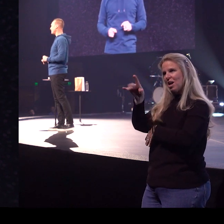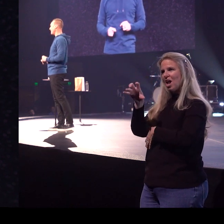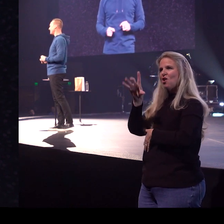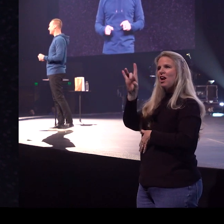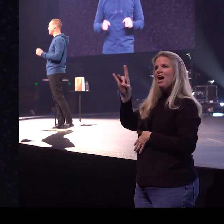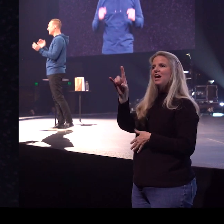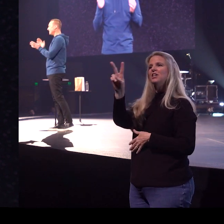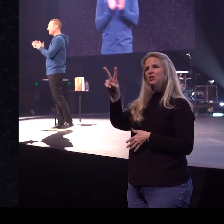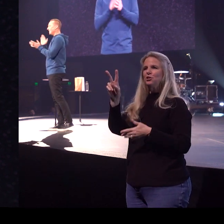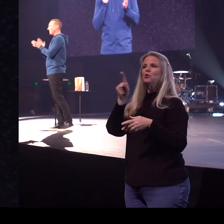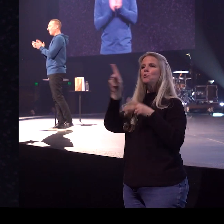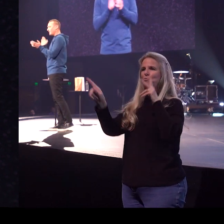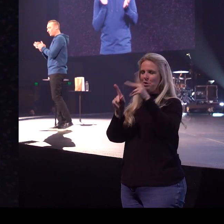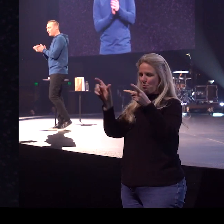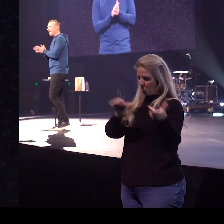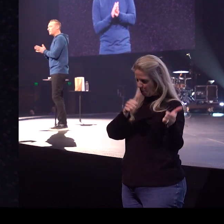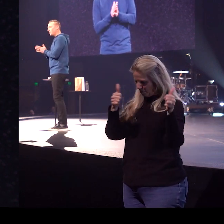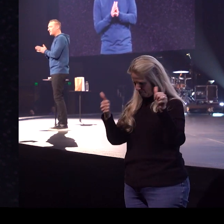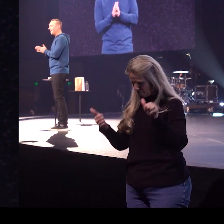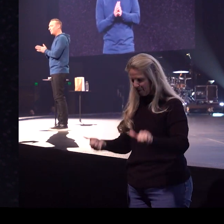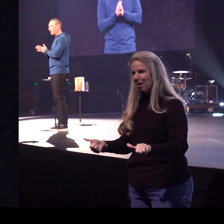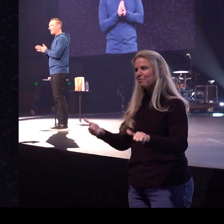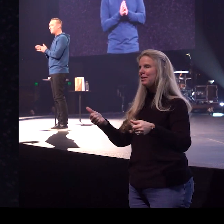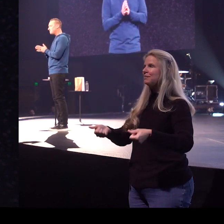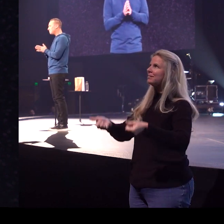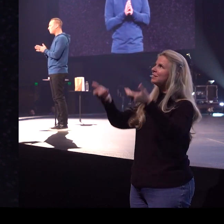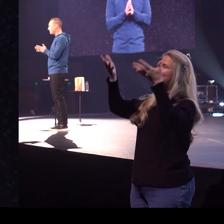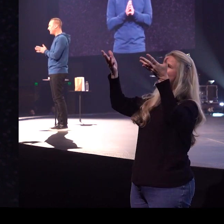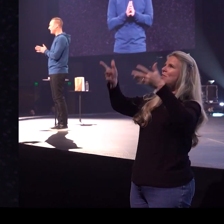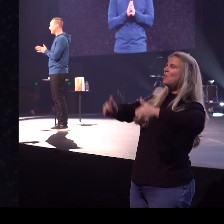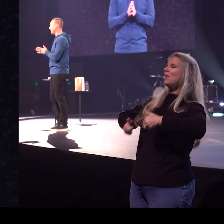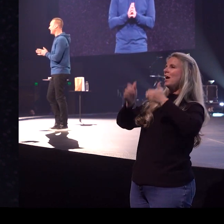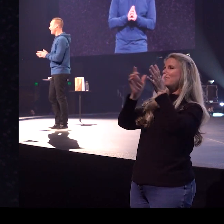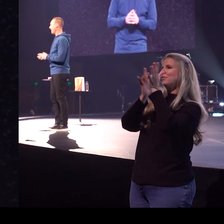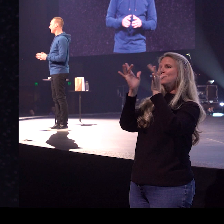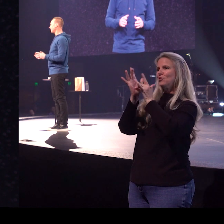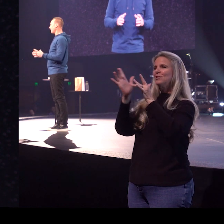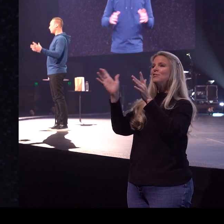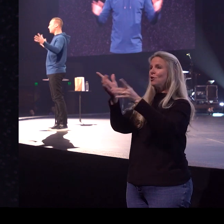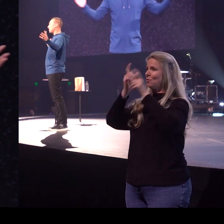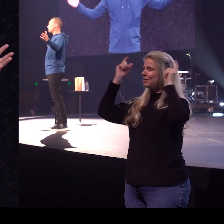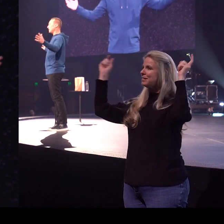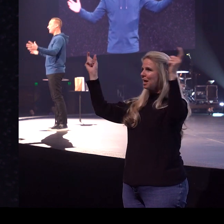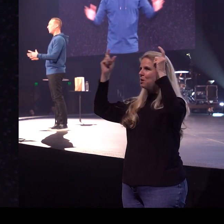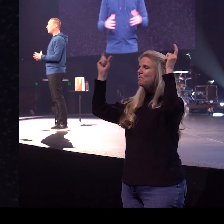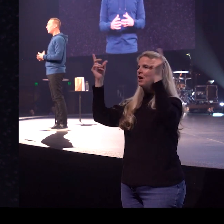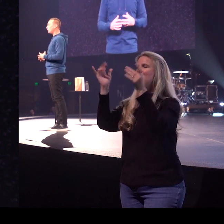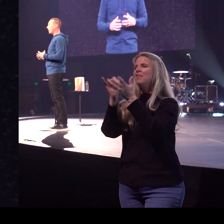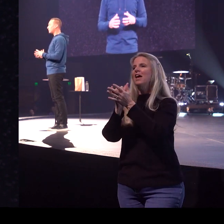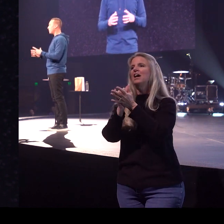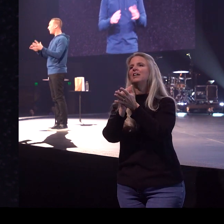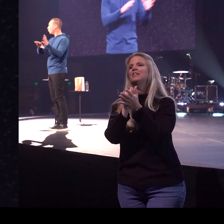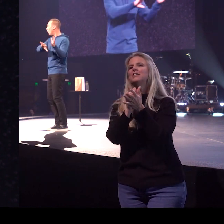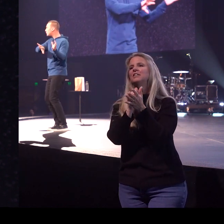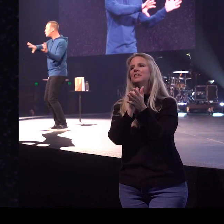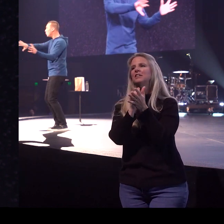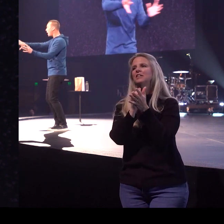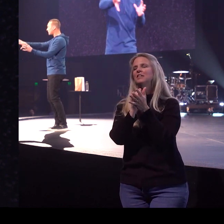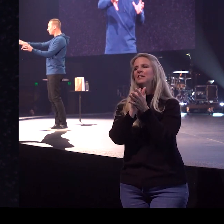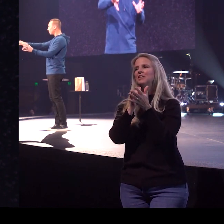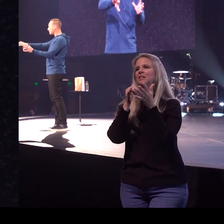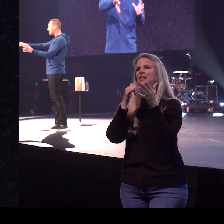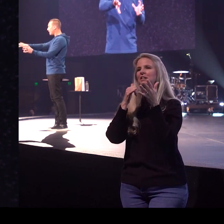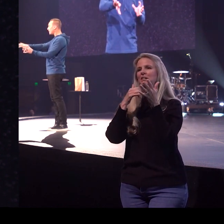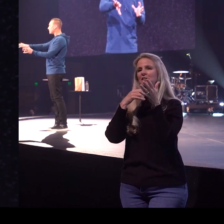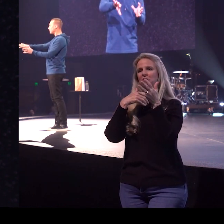and were baptized. And that's worth celebrating. And as we start today, what I want to pray is no matter what you